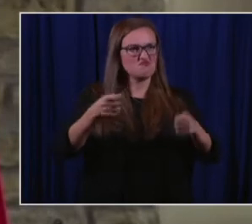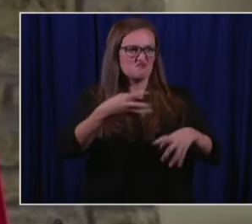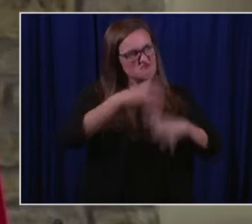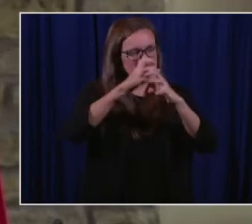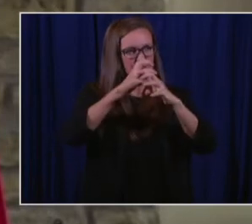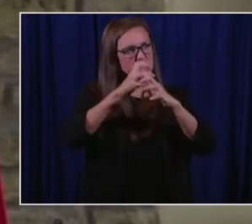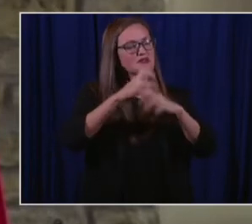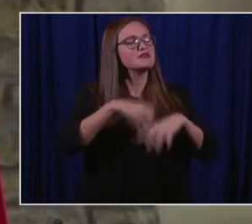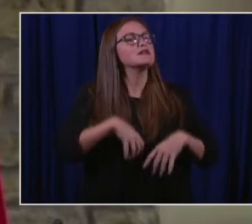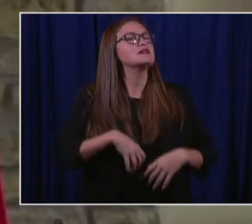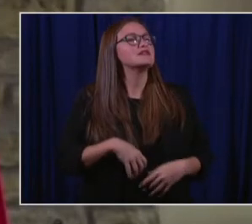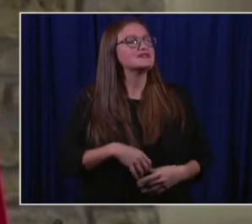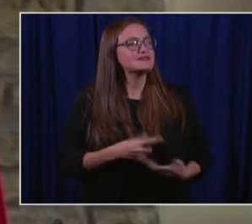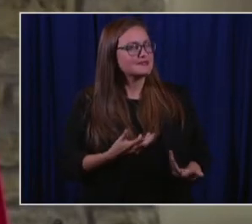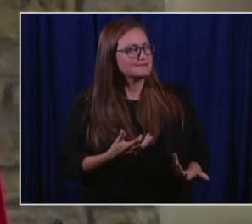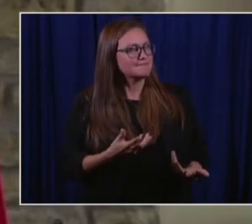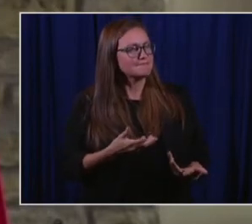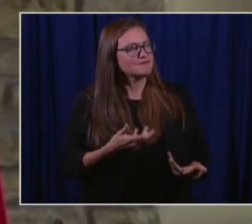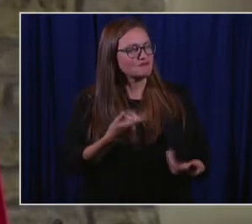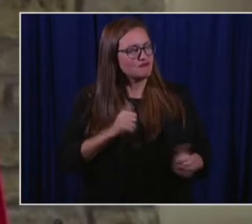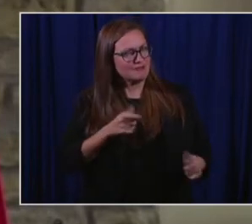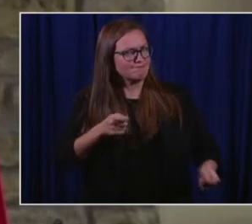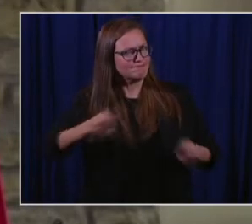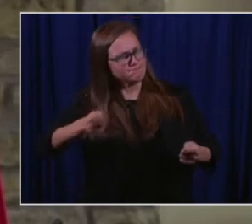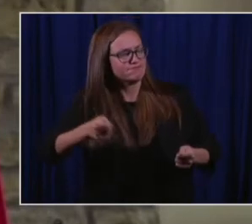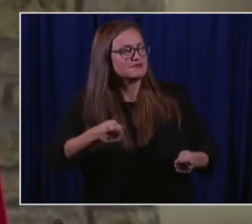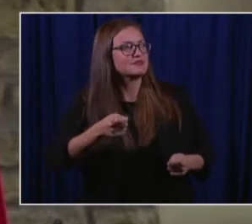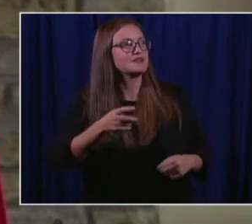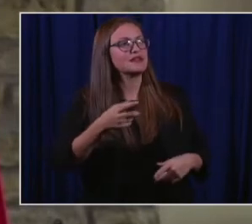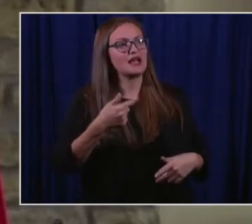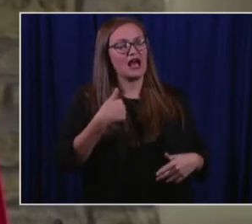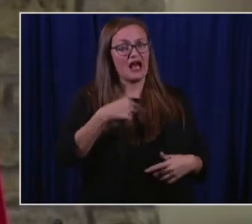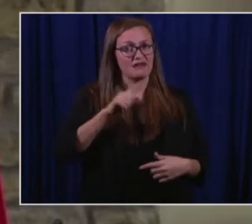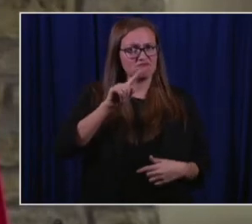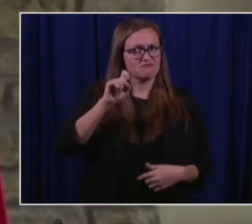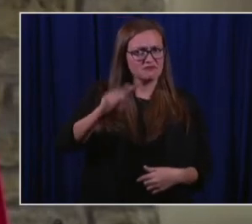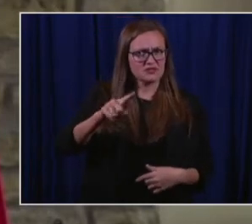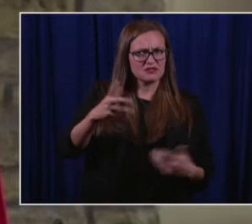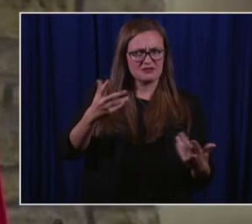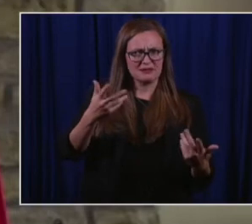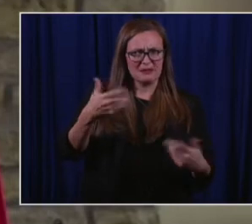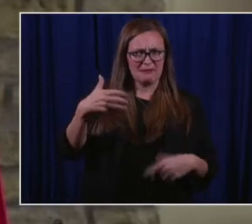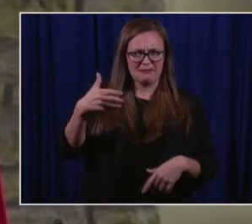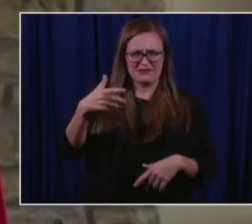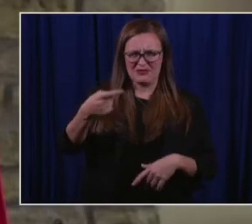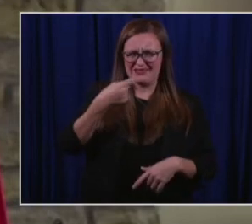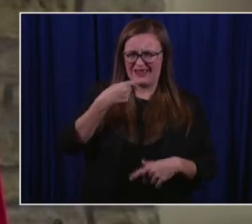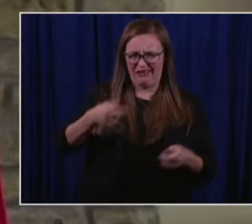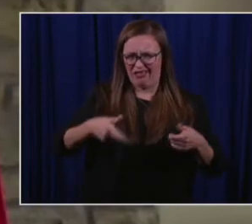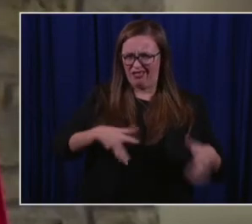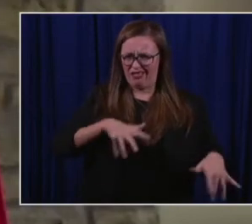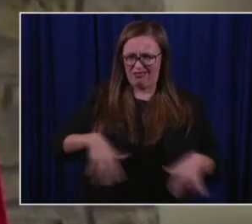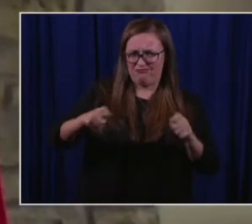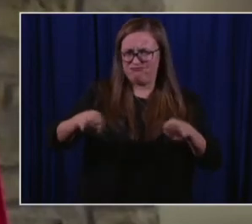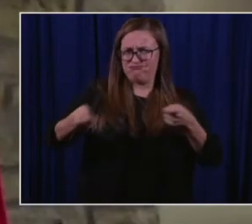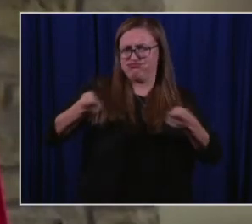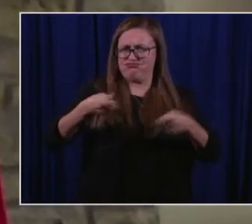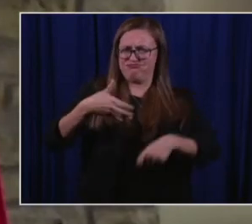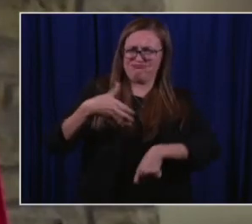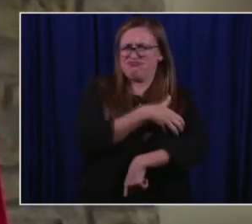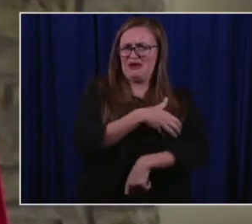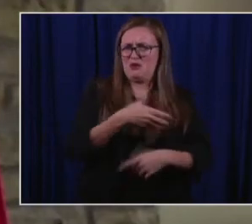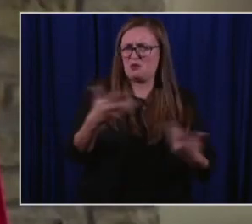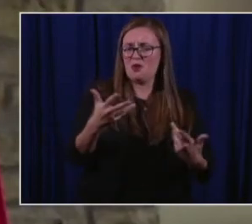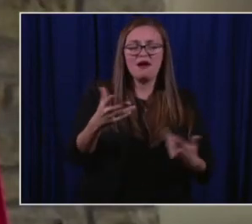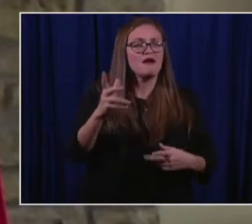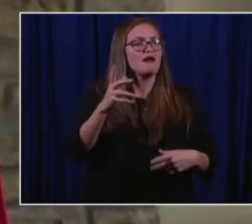power. When I've asked what power is meant by that, I get suggestions that